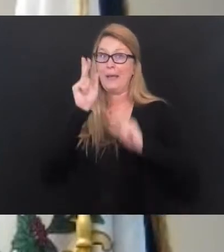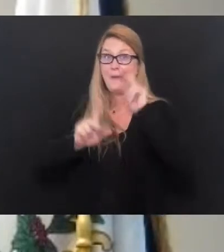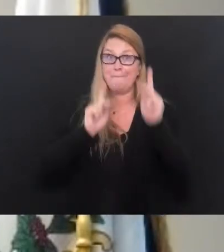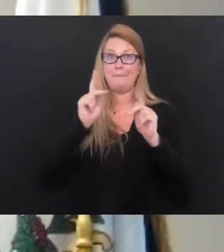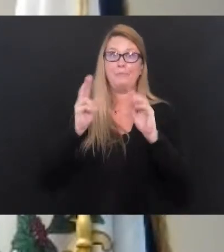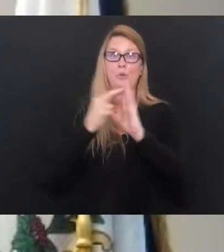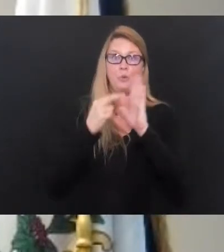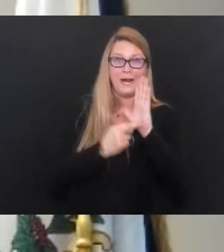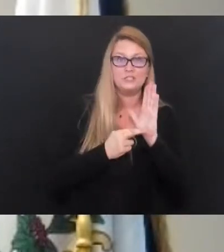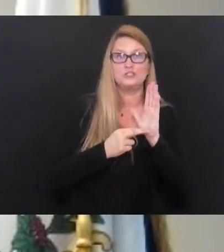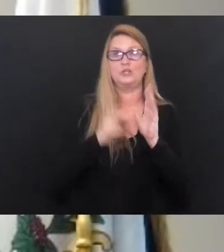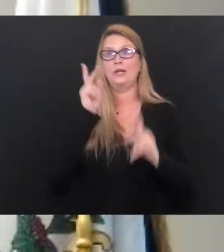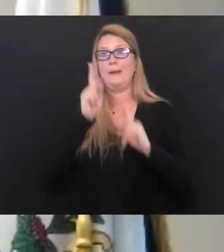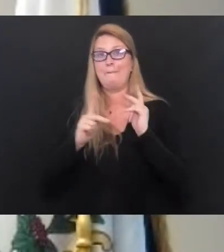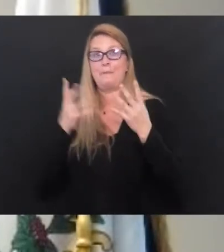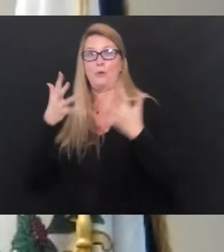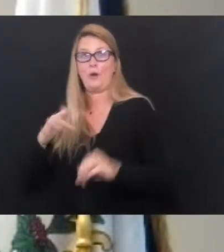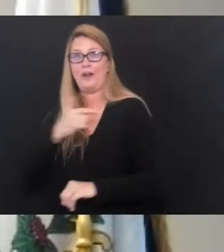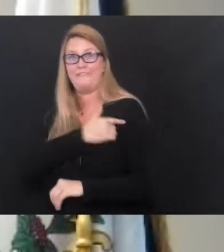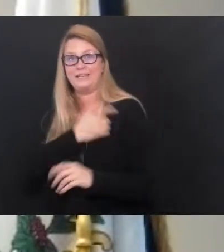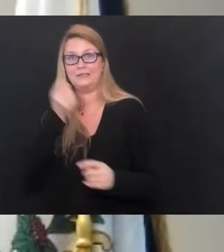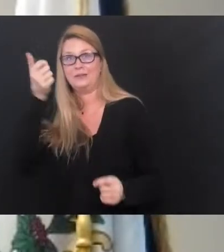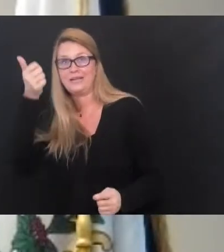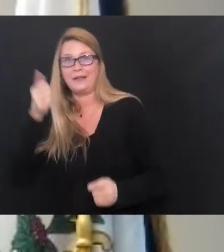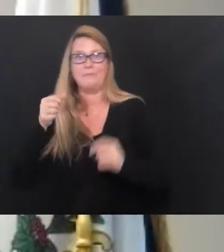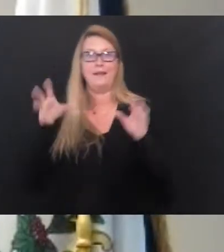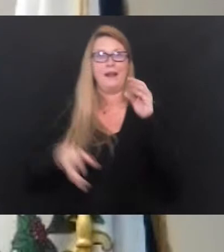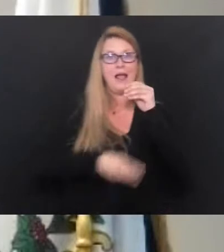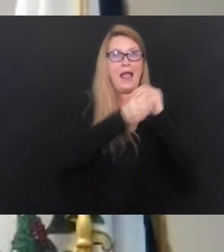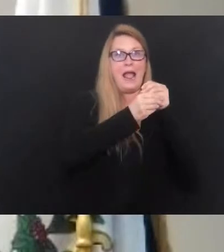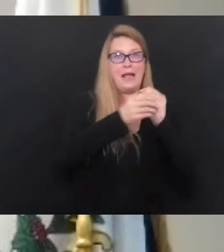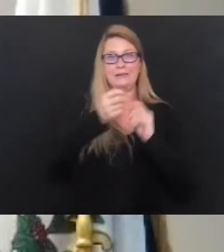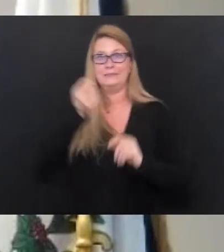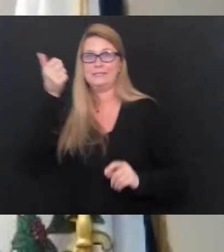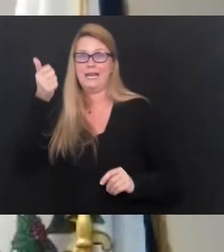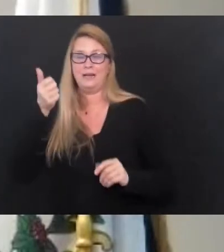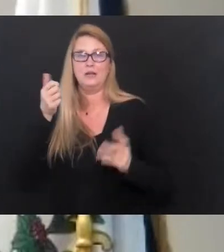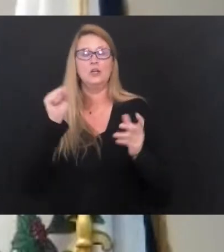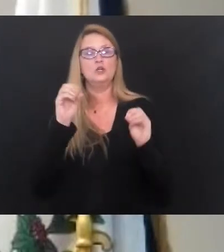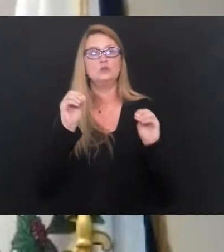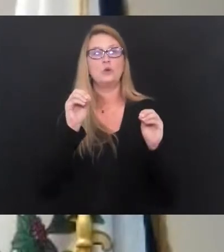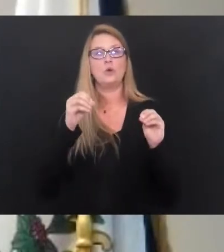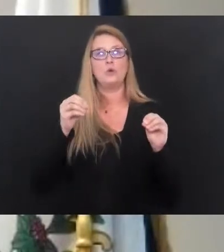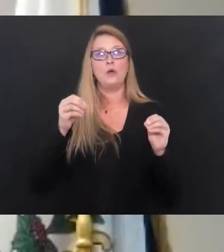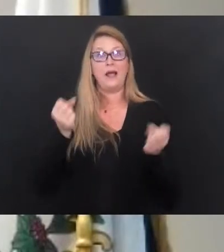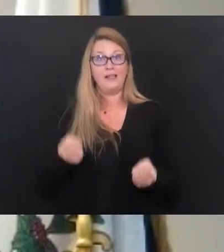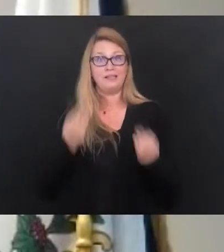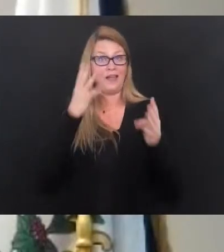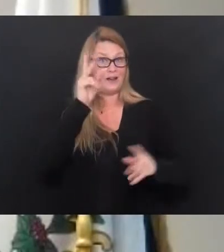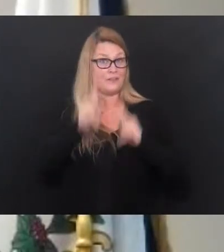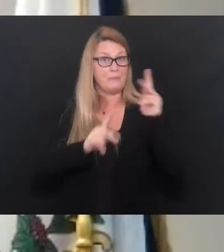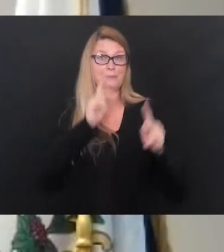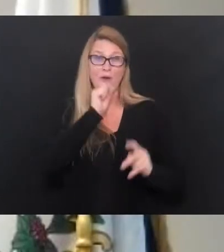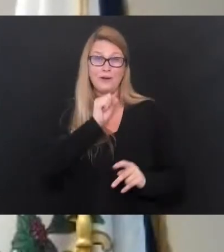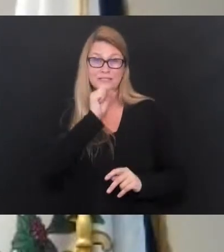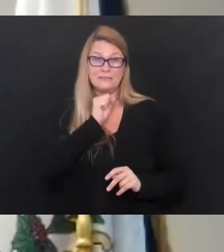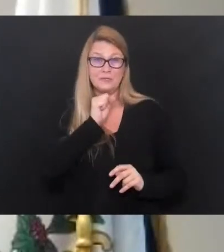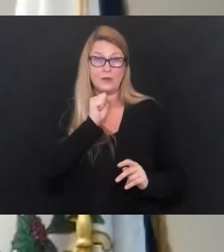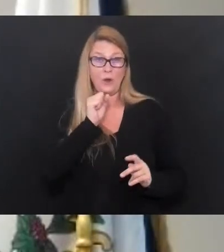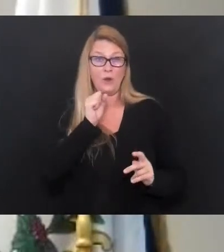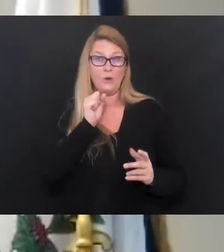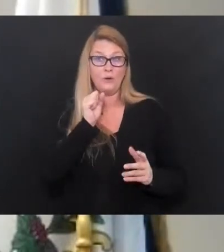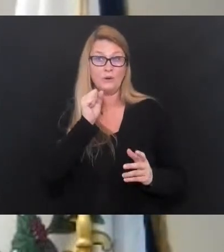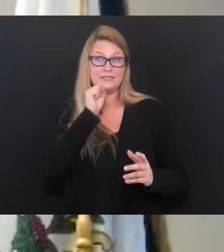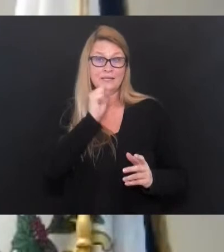getting about 26,000 new individuals into the system weekly. So a lot of those are elderly individuals who are